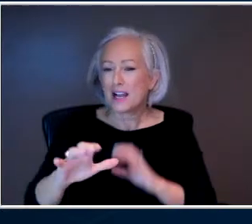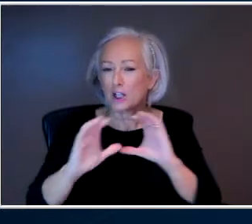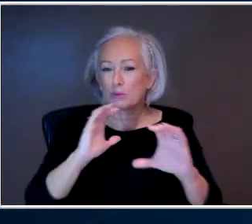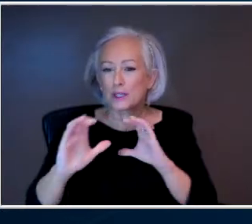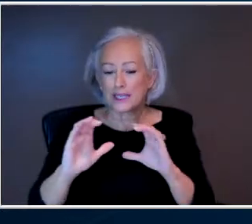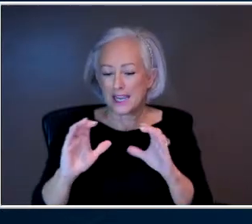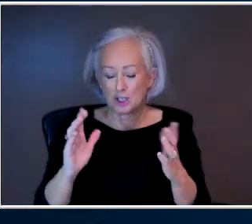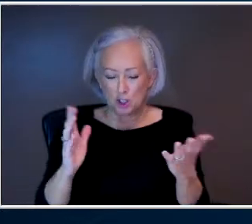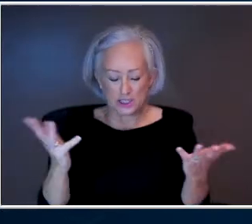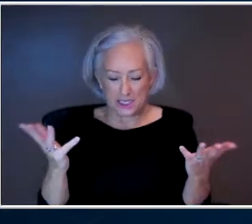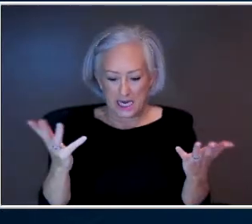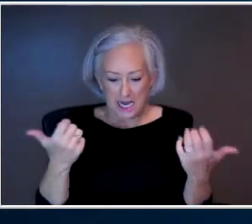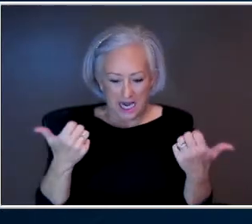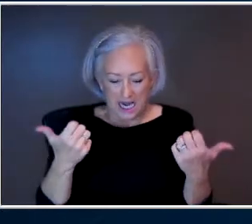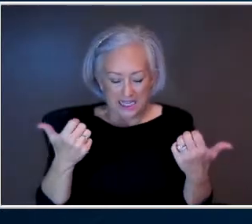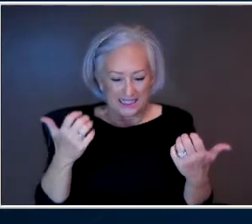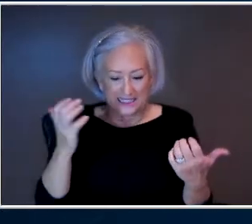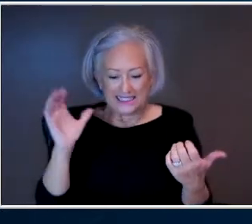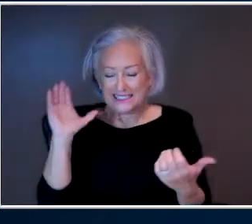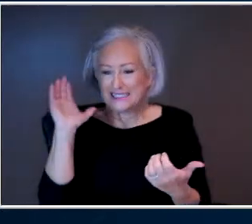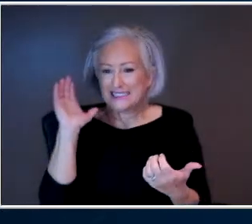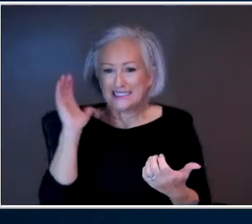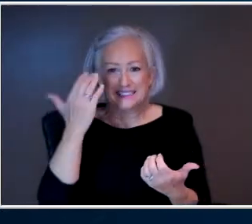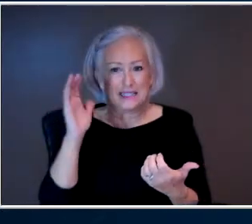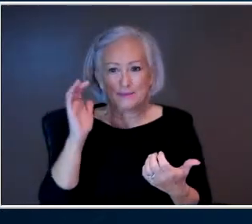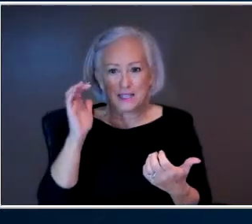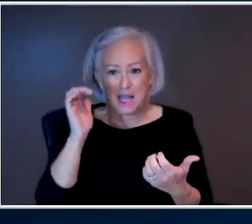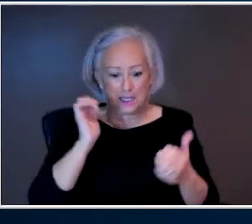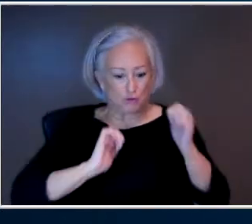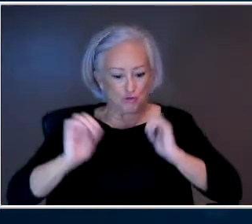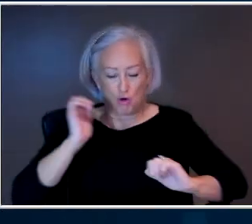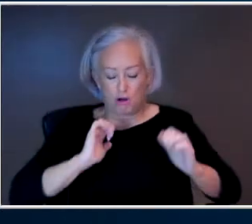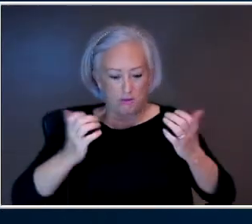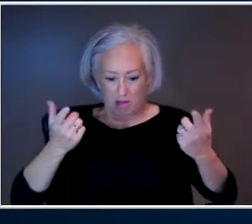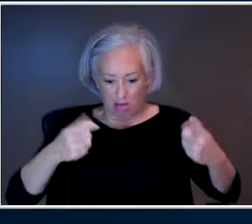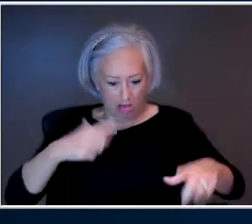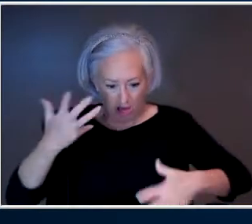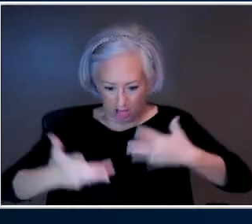seems very dramatic. You trying to get these updates. What did that look like for you?